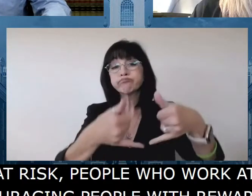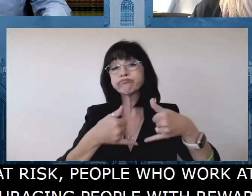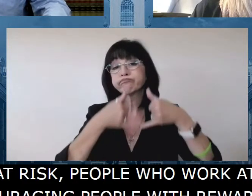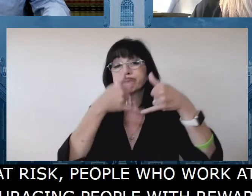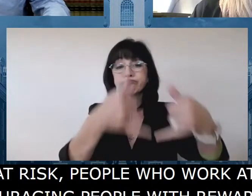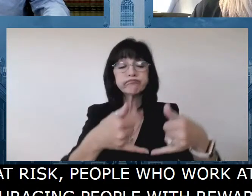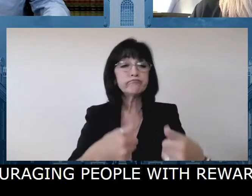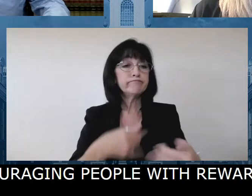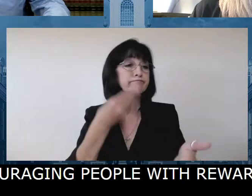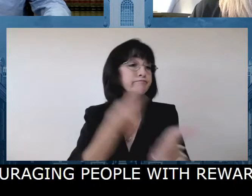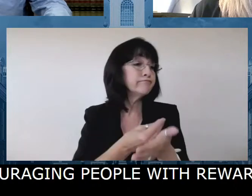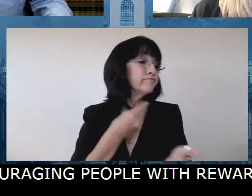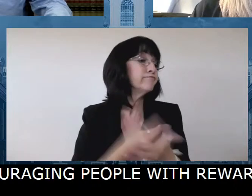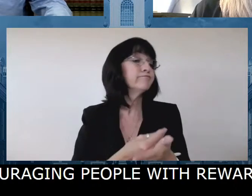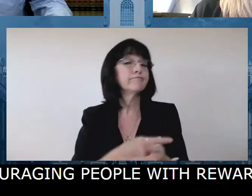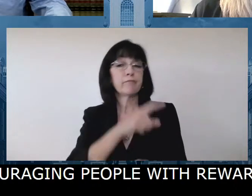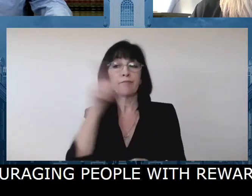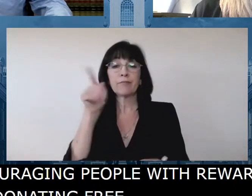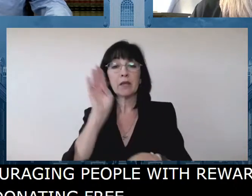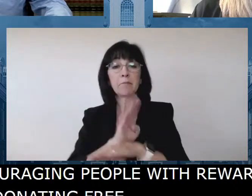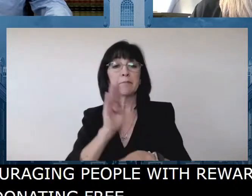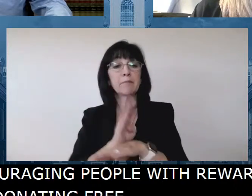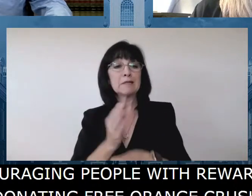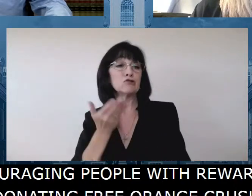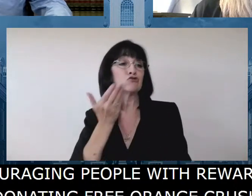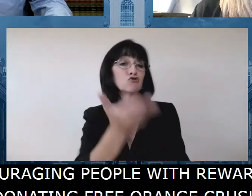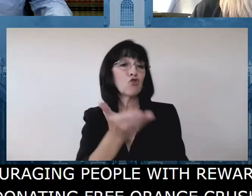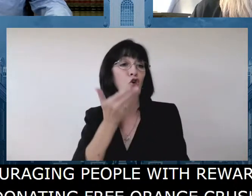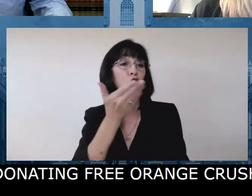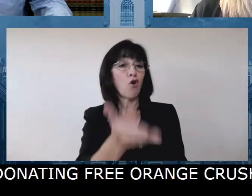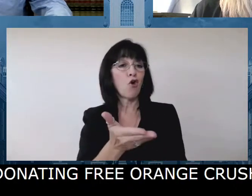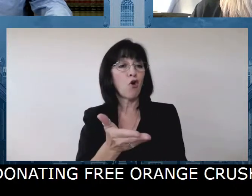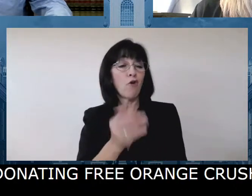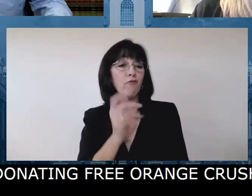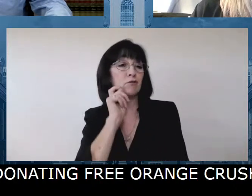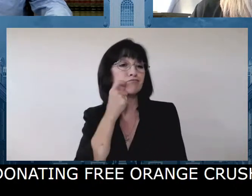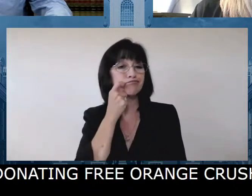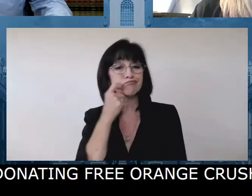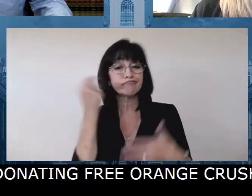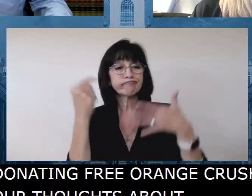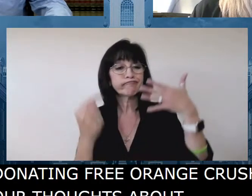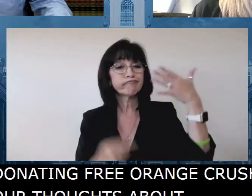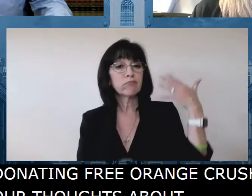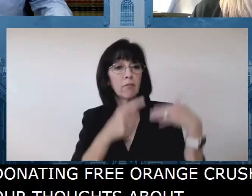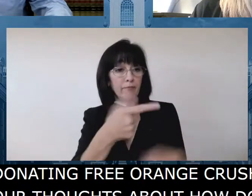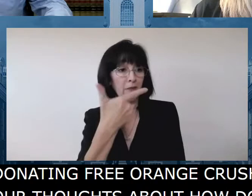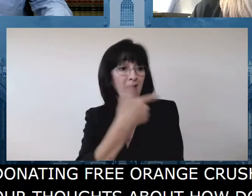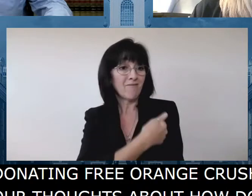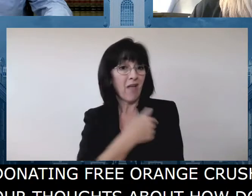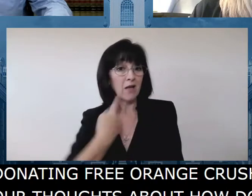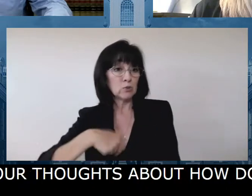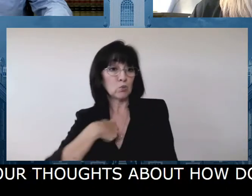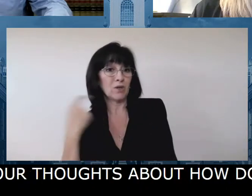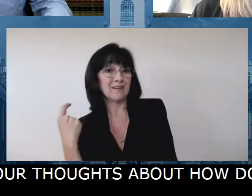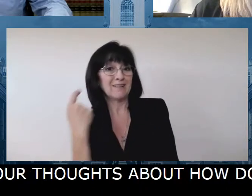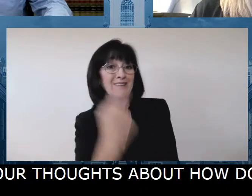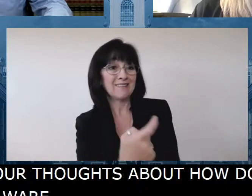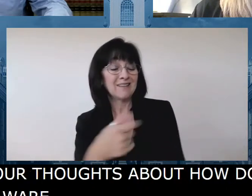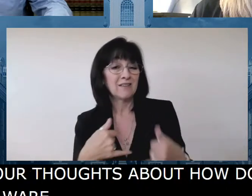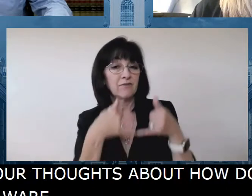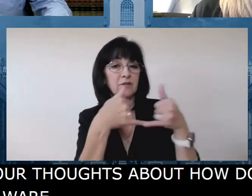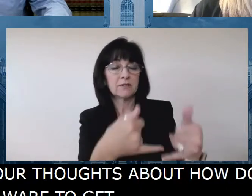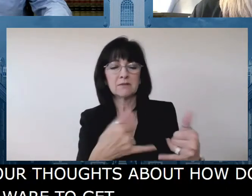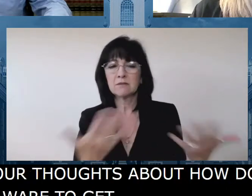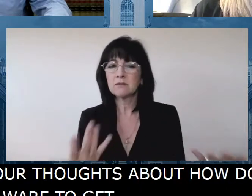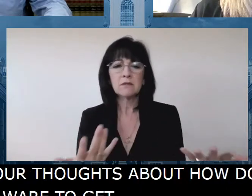free orange crushes, things like that. What are your thoughts about how do we get people in the state of Delaware to get the vaccine so we